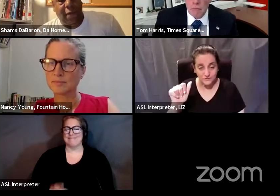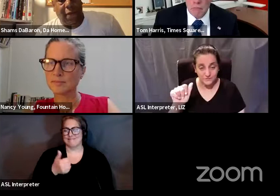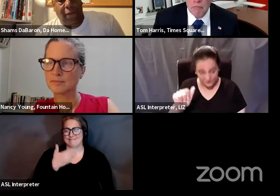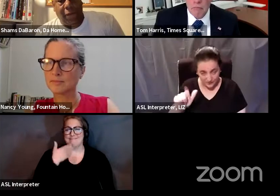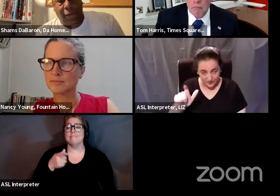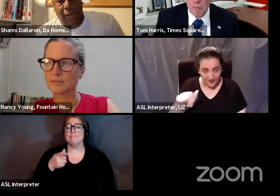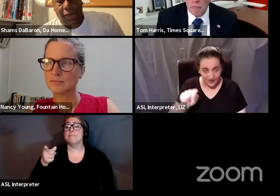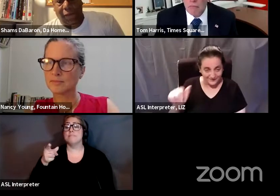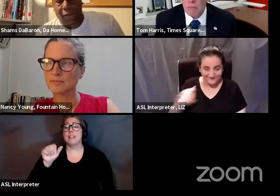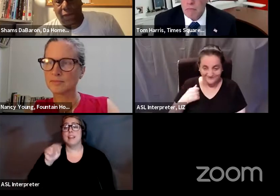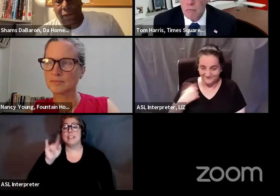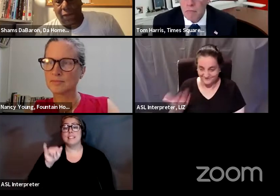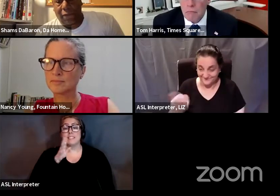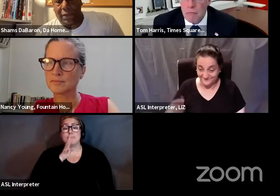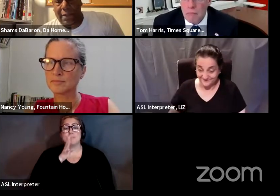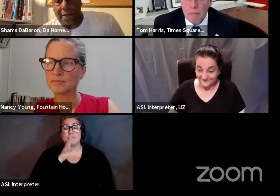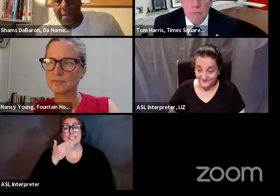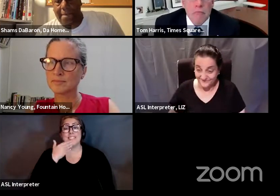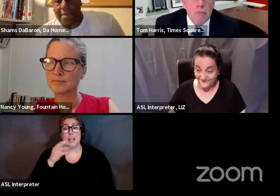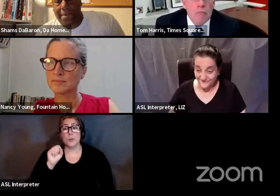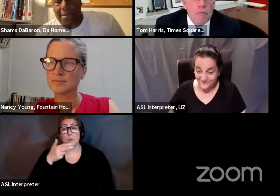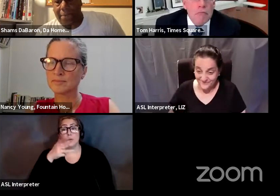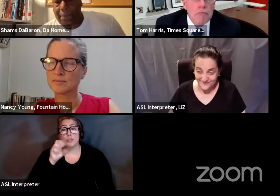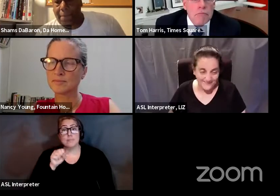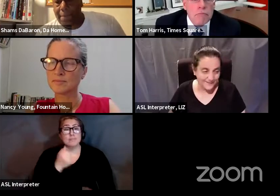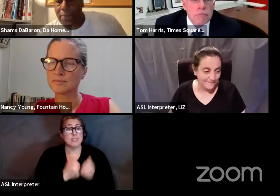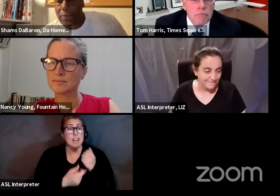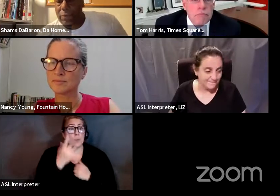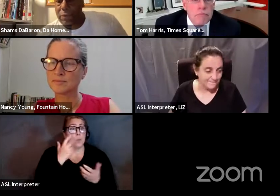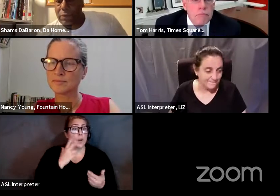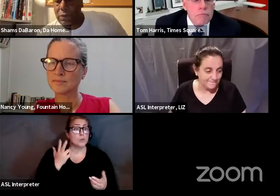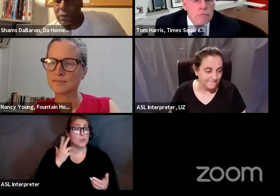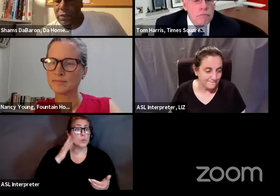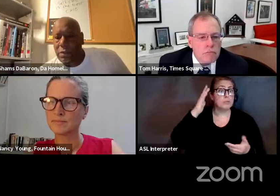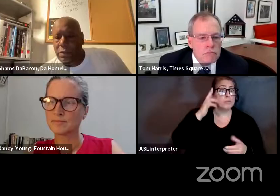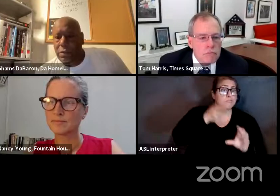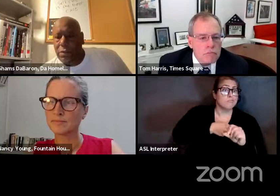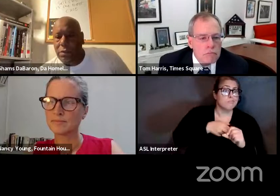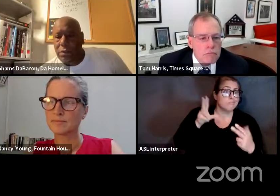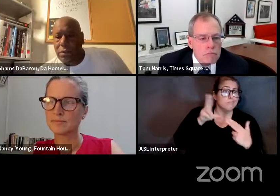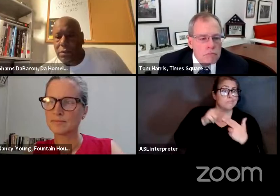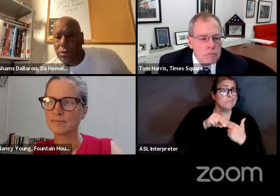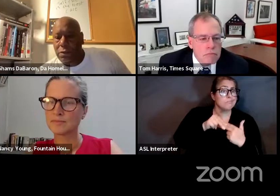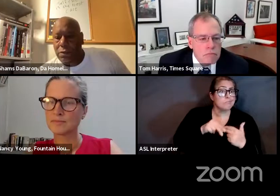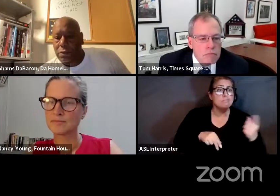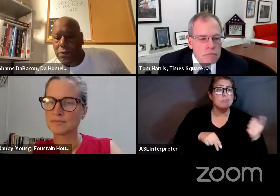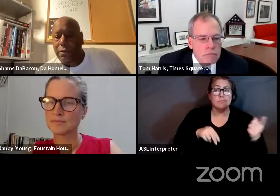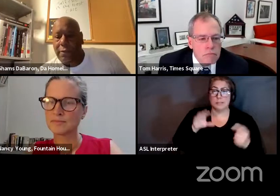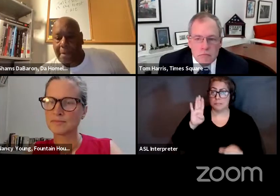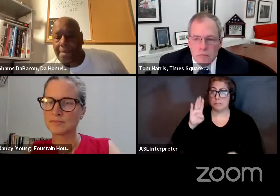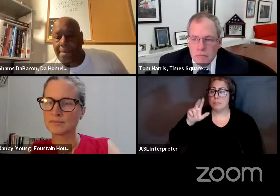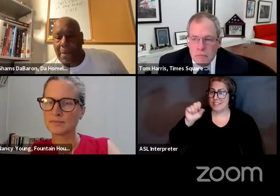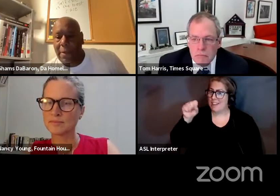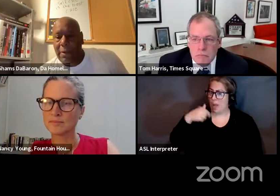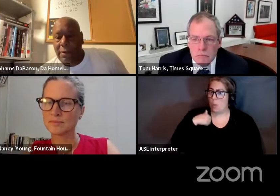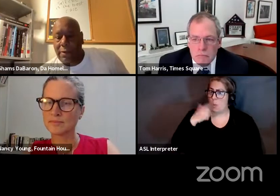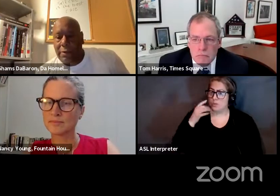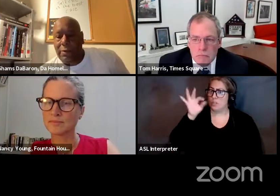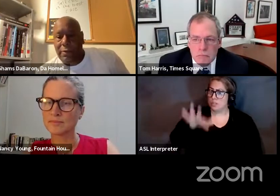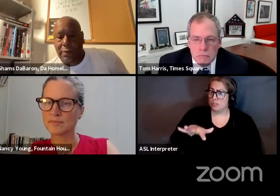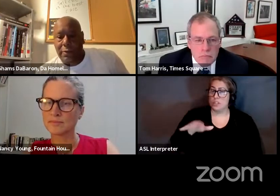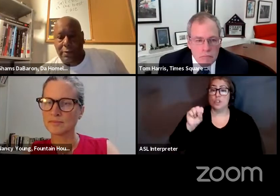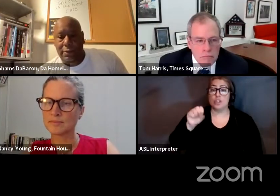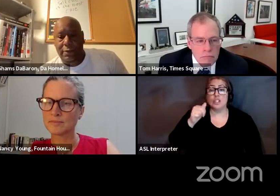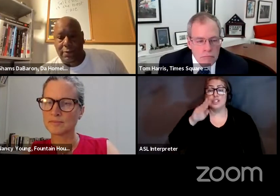want to jump in on that one? I just wanted to jump in. So Shams noted how beautiful